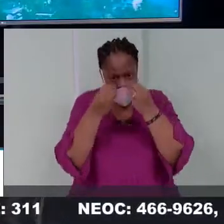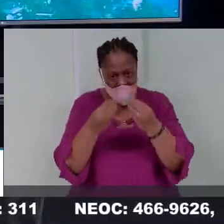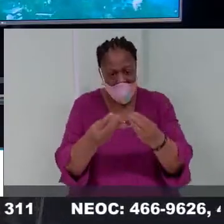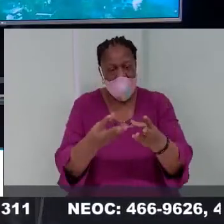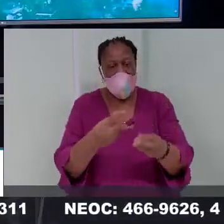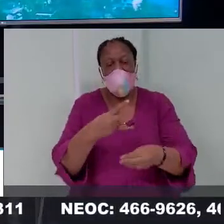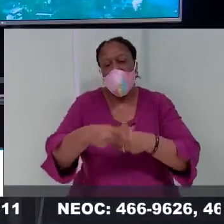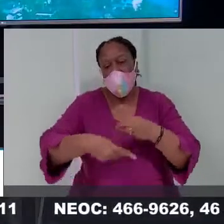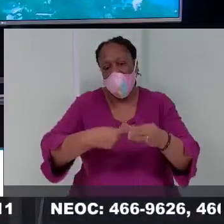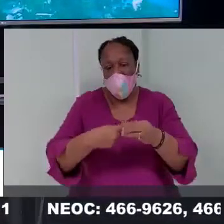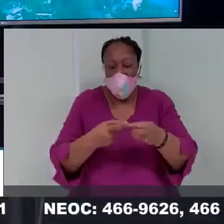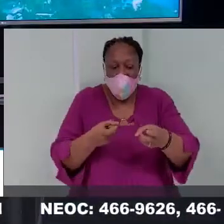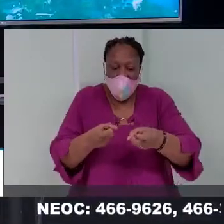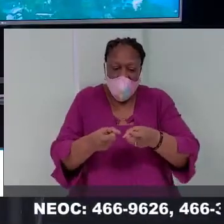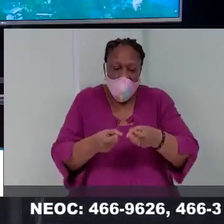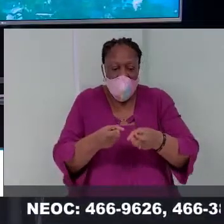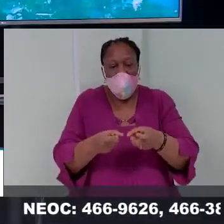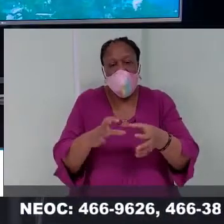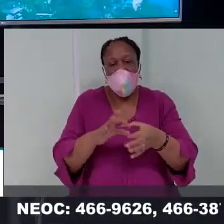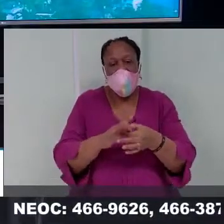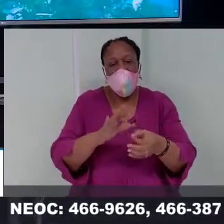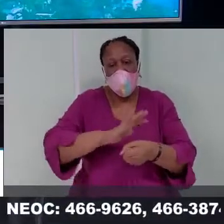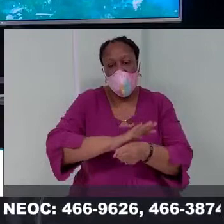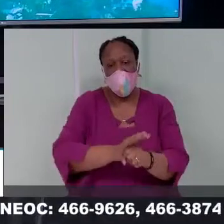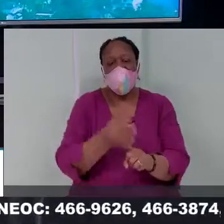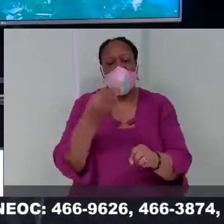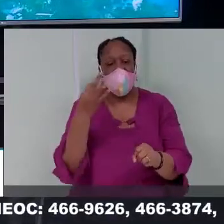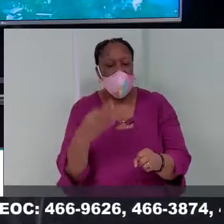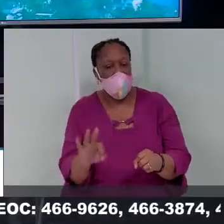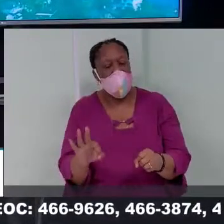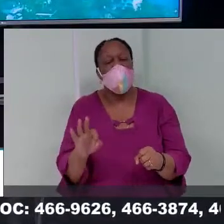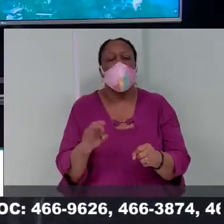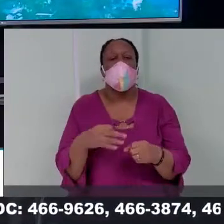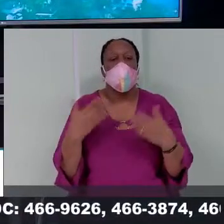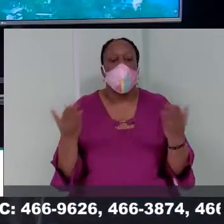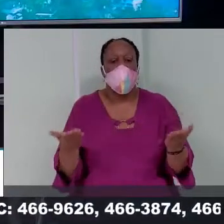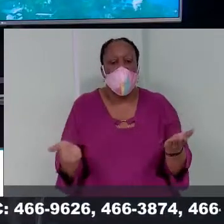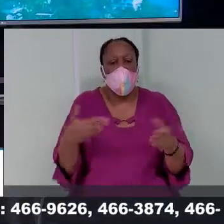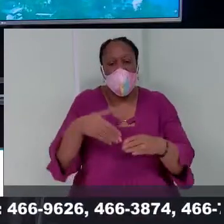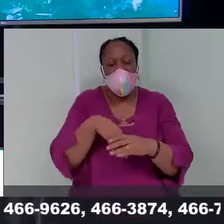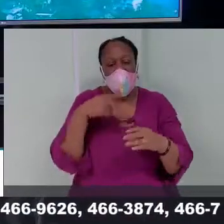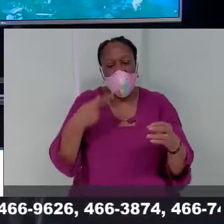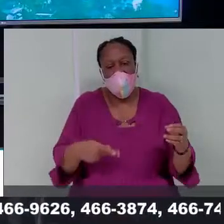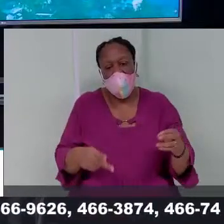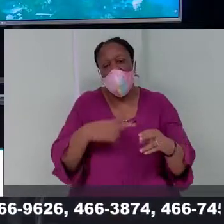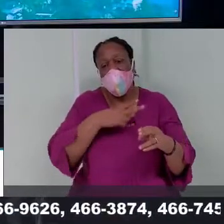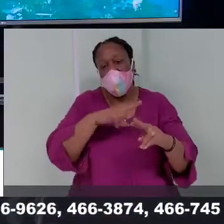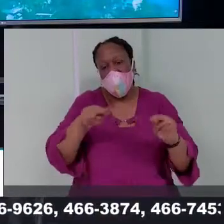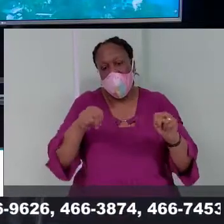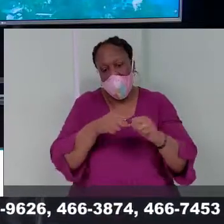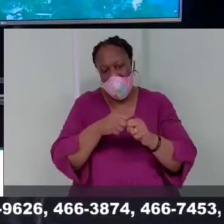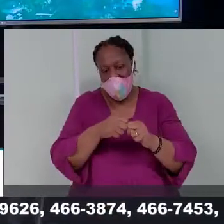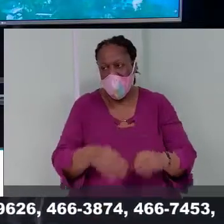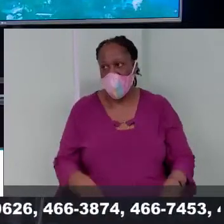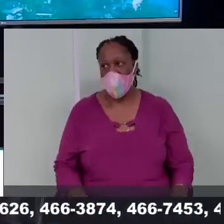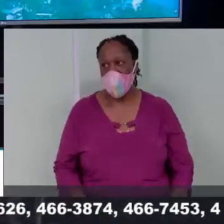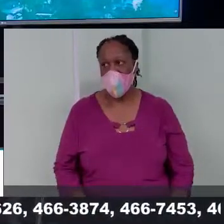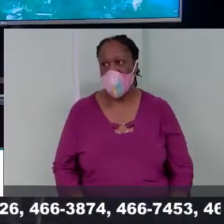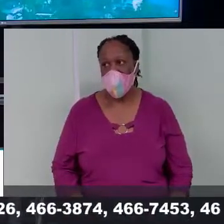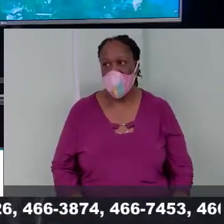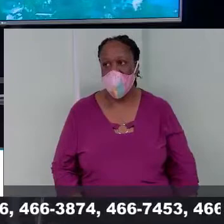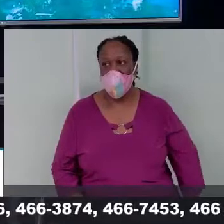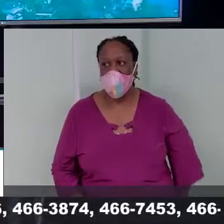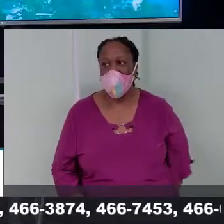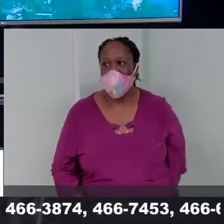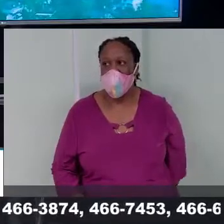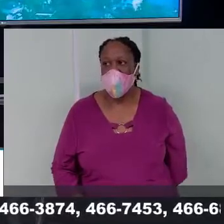the management of the COVID-19 pandemic here in St. Kitts and Nevis.